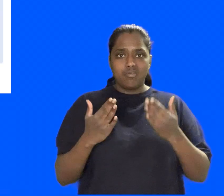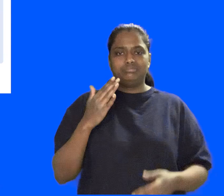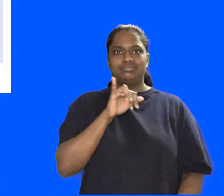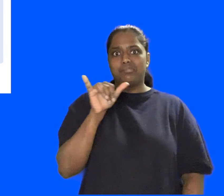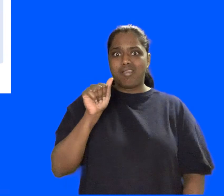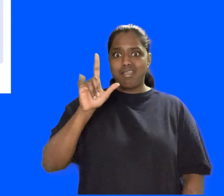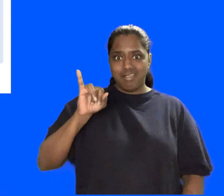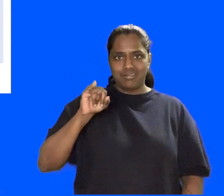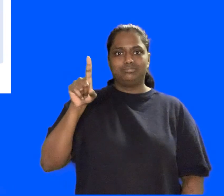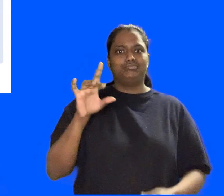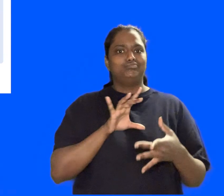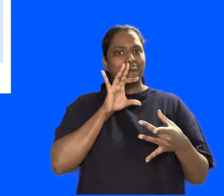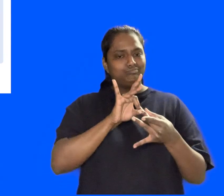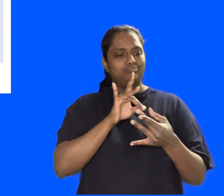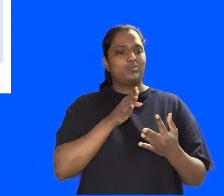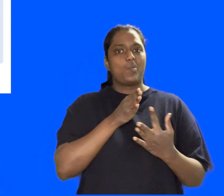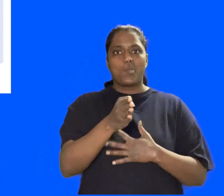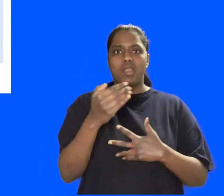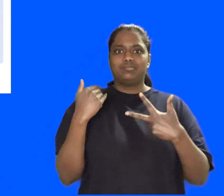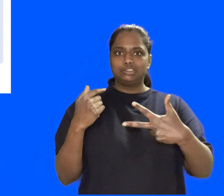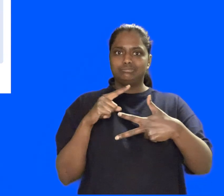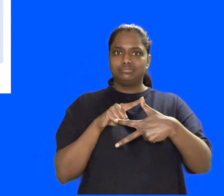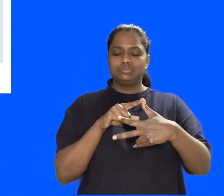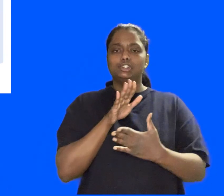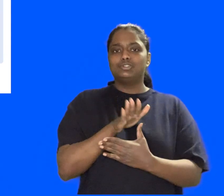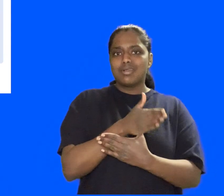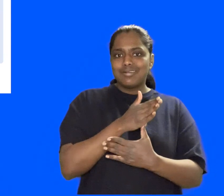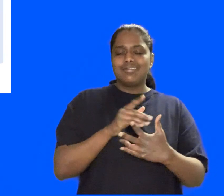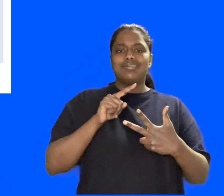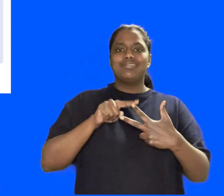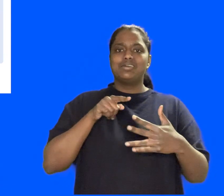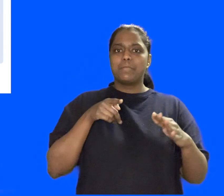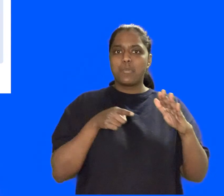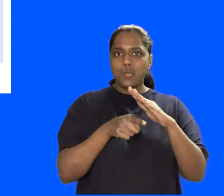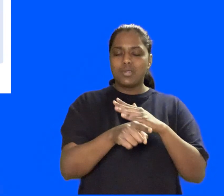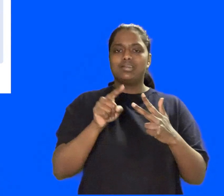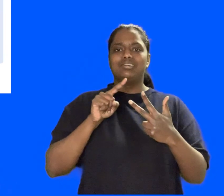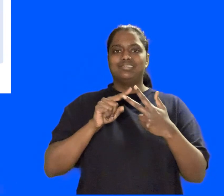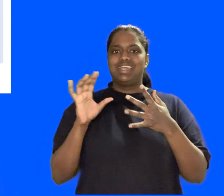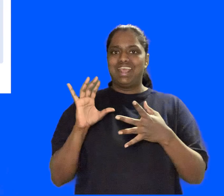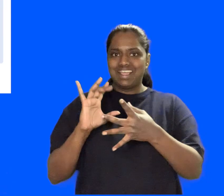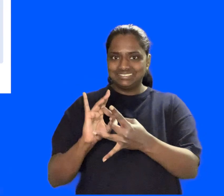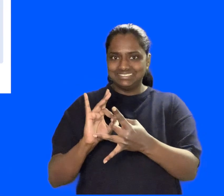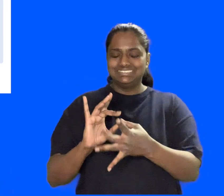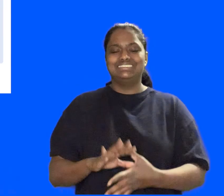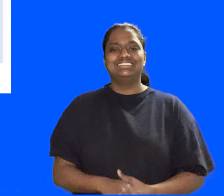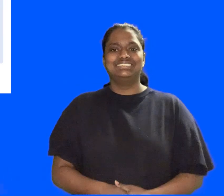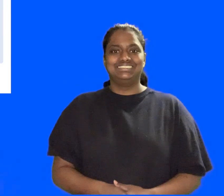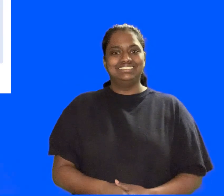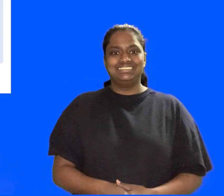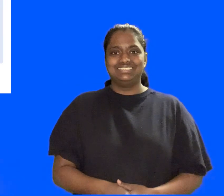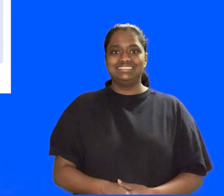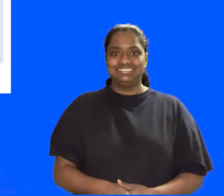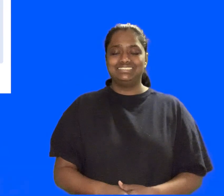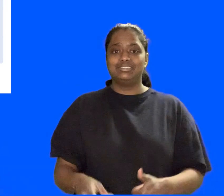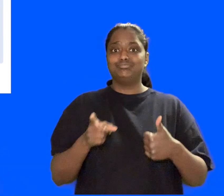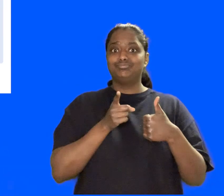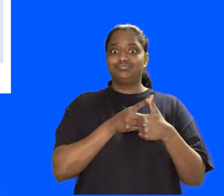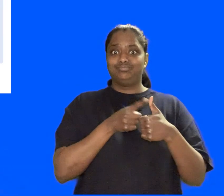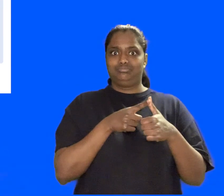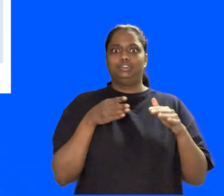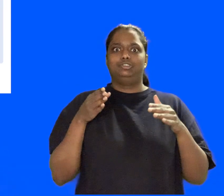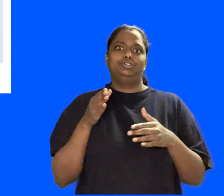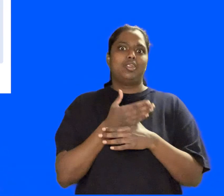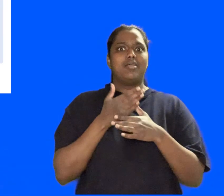We've solved some of the user pain points by taking the currently static Network Connector directory and transforming it into an interactive mobile